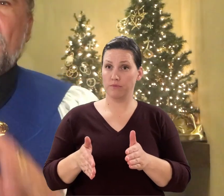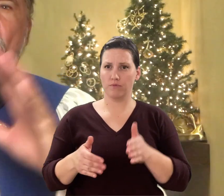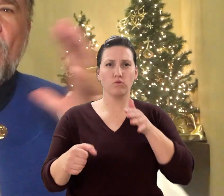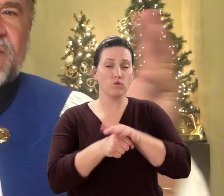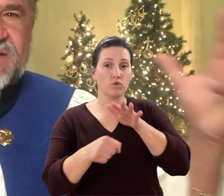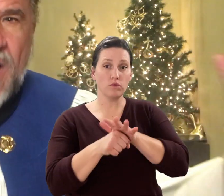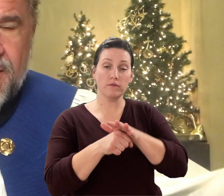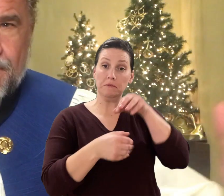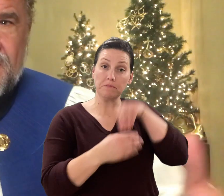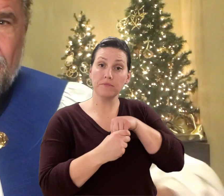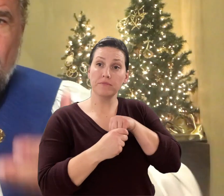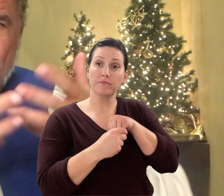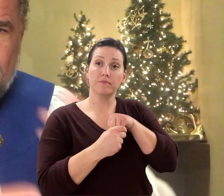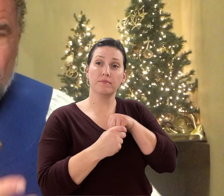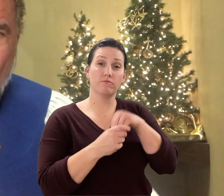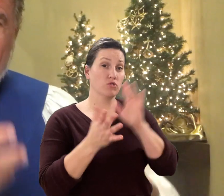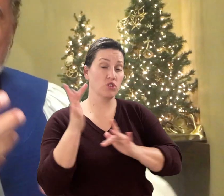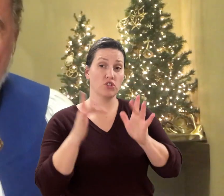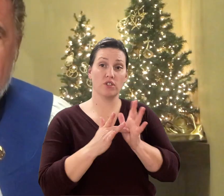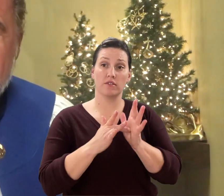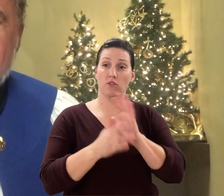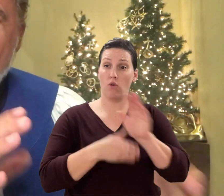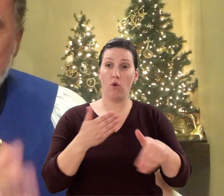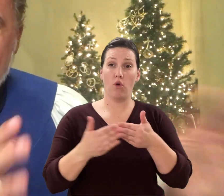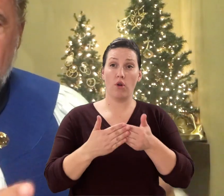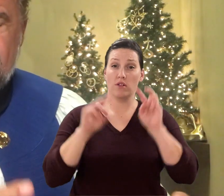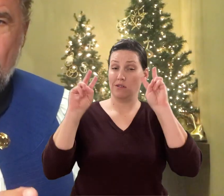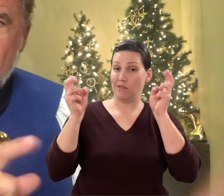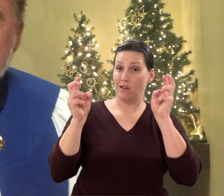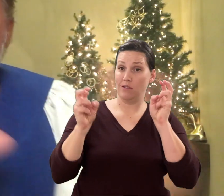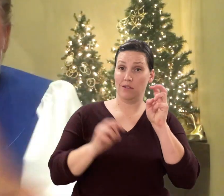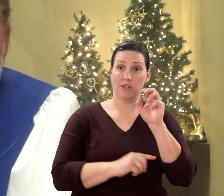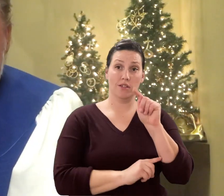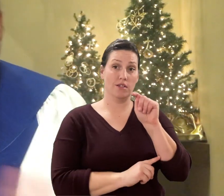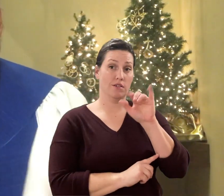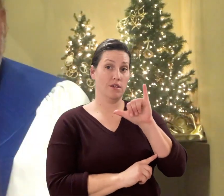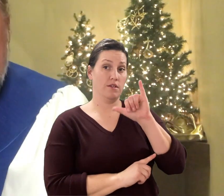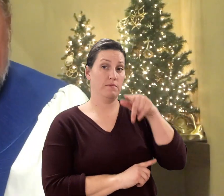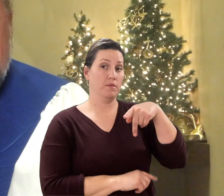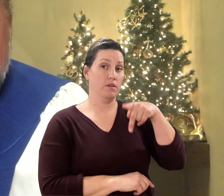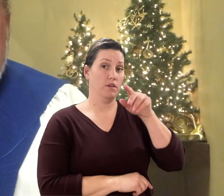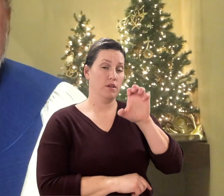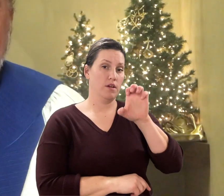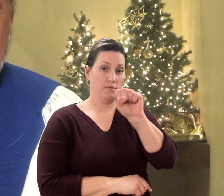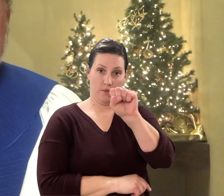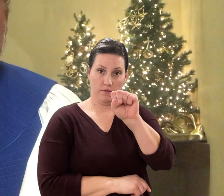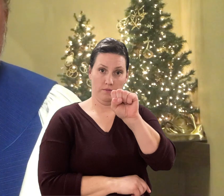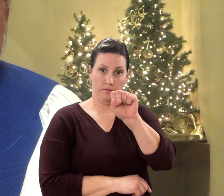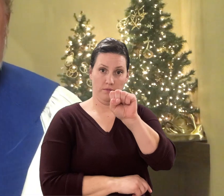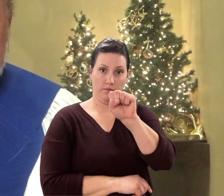a look at all the types, the people and the things in the Old Testament that teach us and point us to